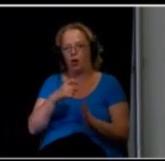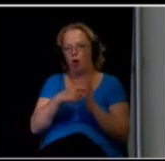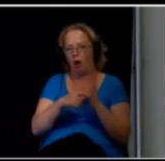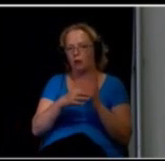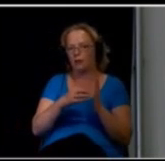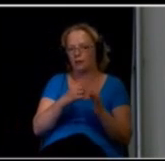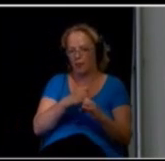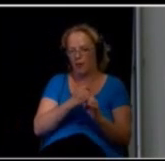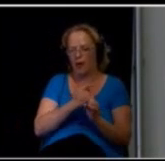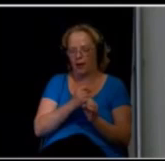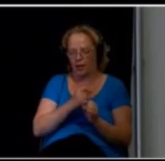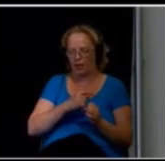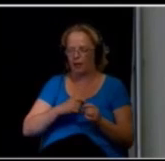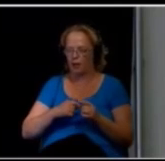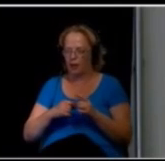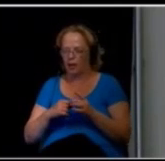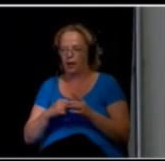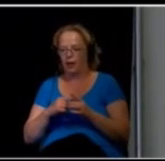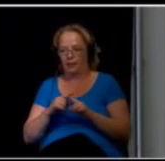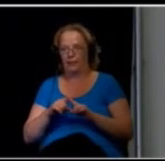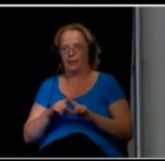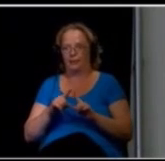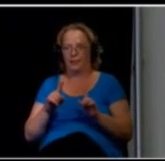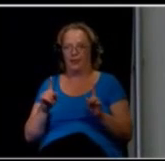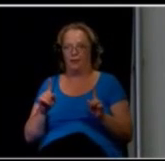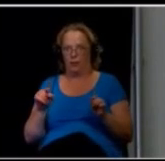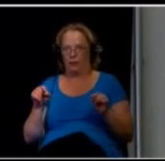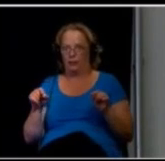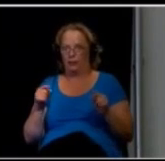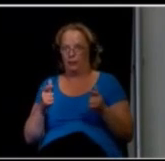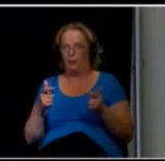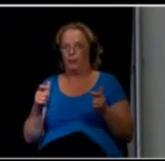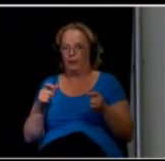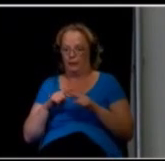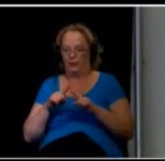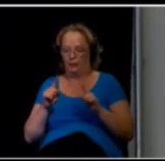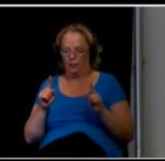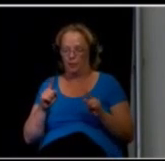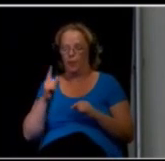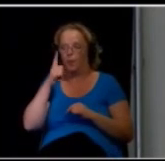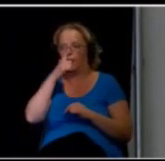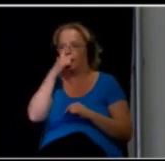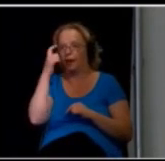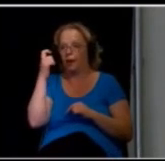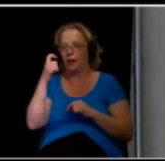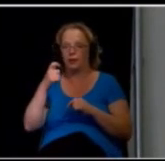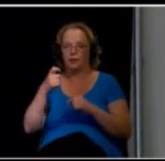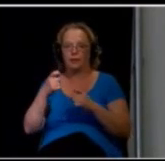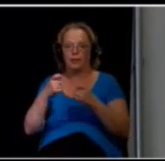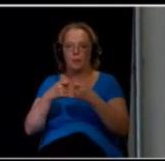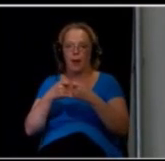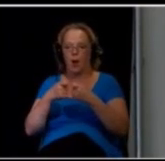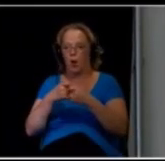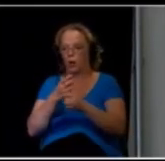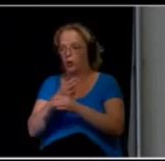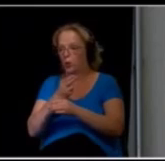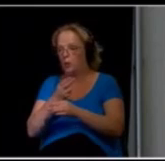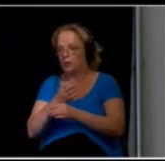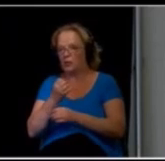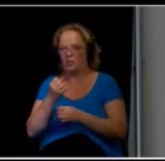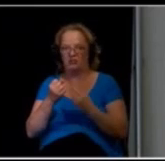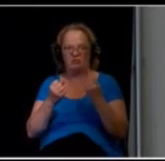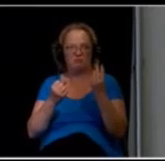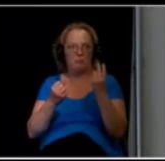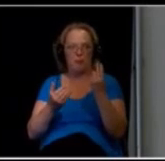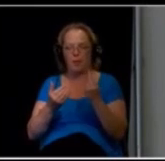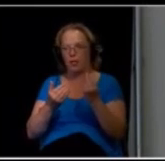between day and night is quite substantial, because the power usage is often sort of a 2 to 1, at least if